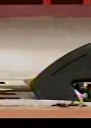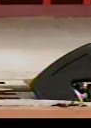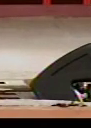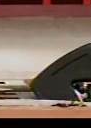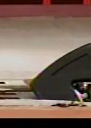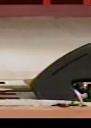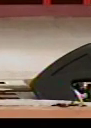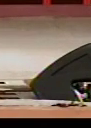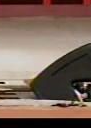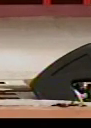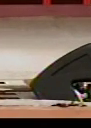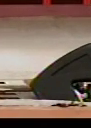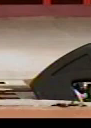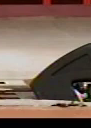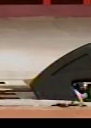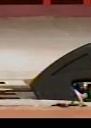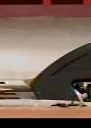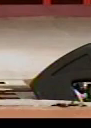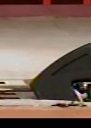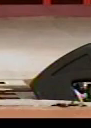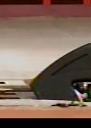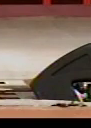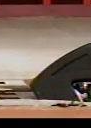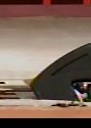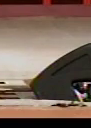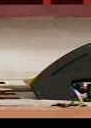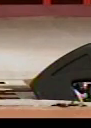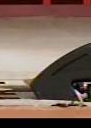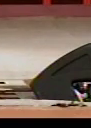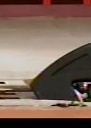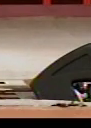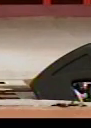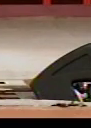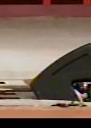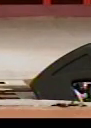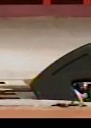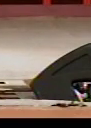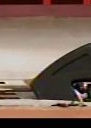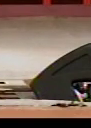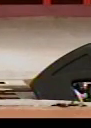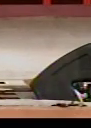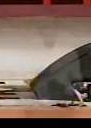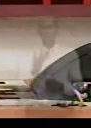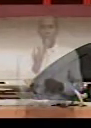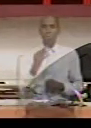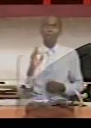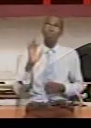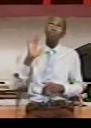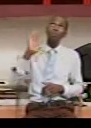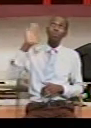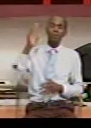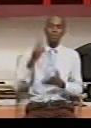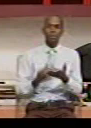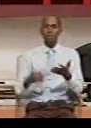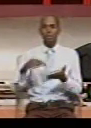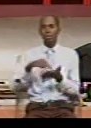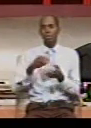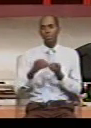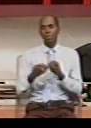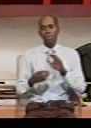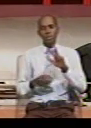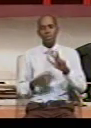in Jesus' name. The strengthening power of his resurrection. Number three,